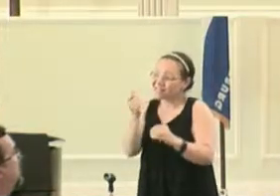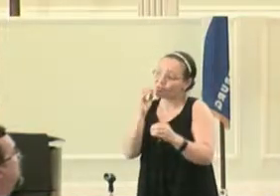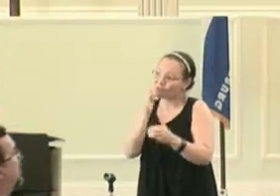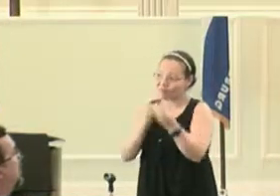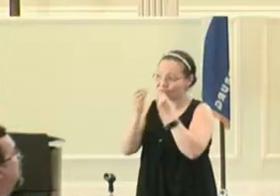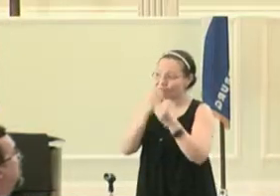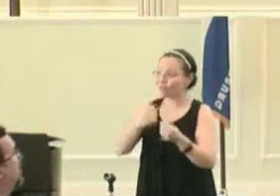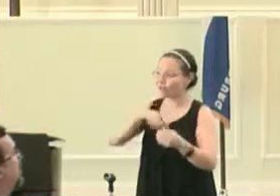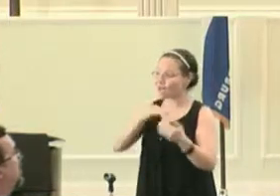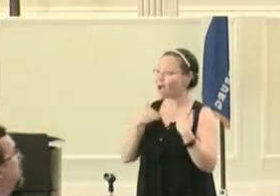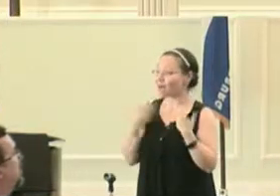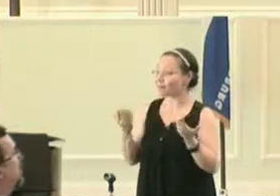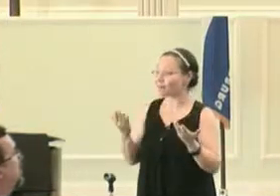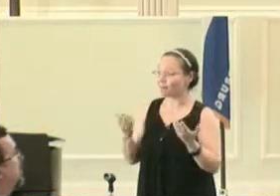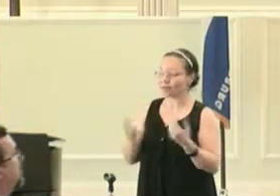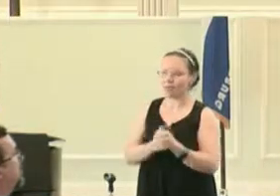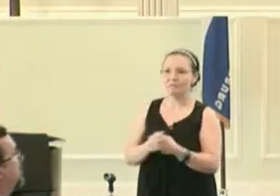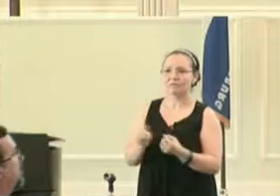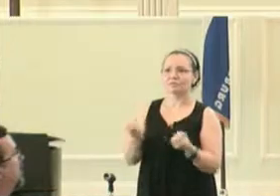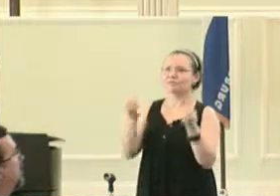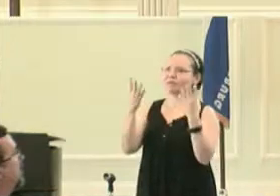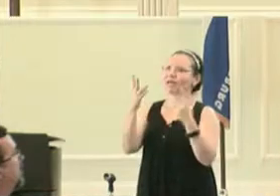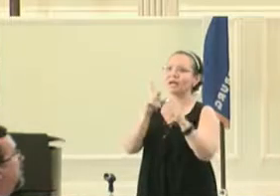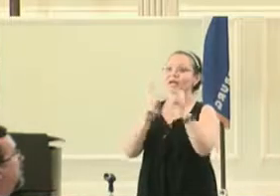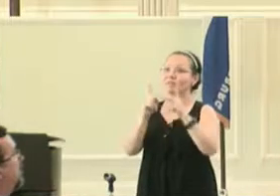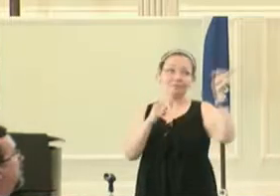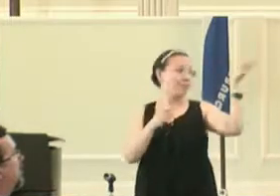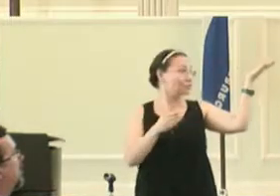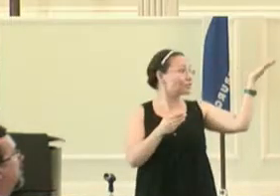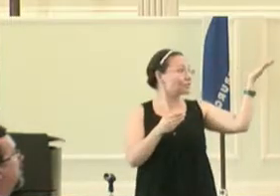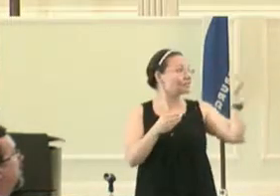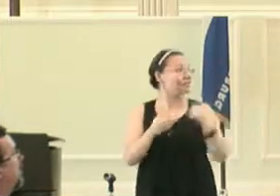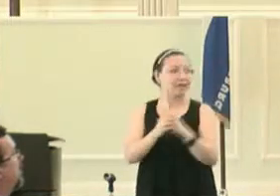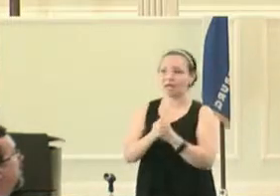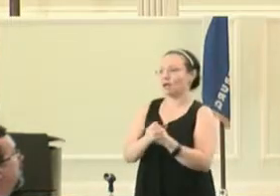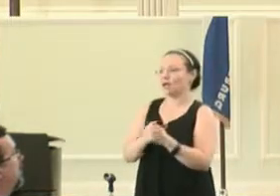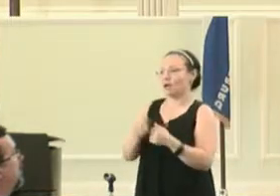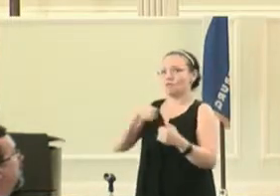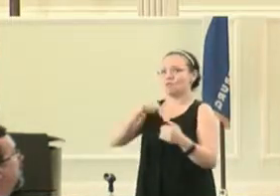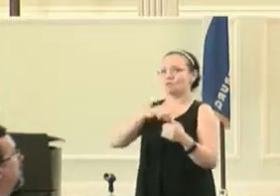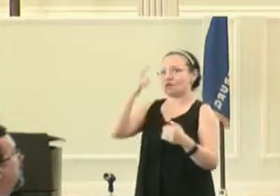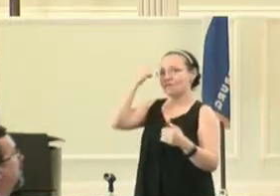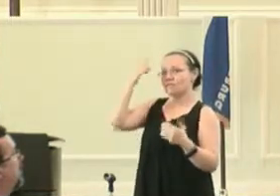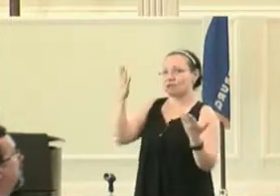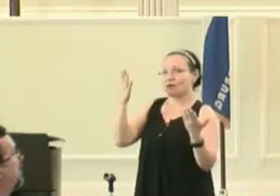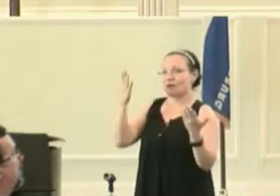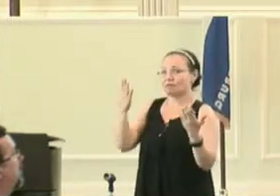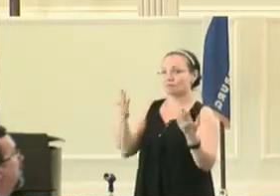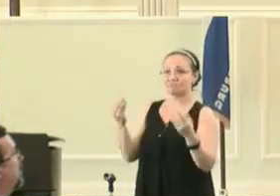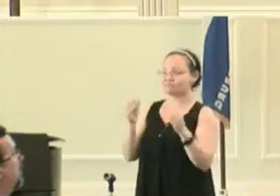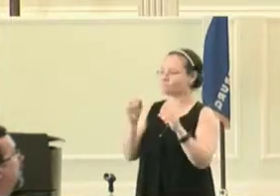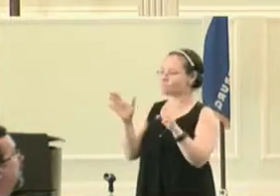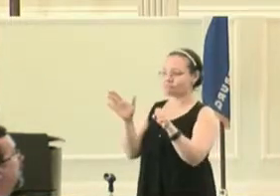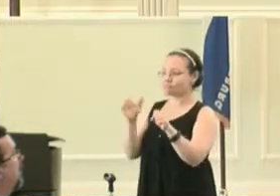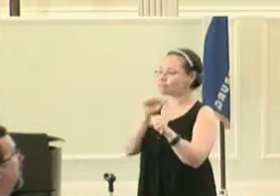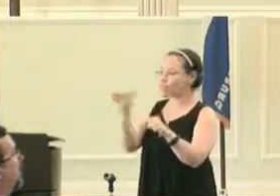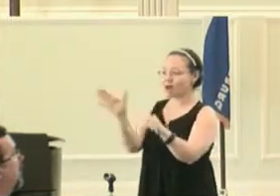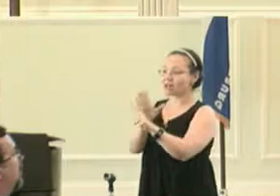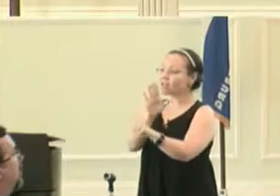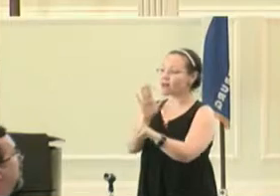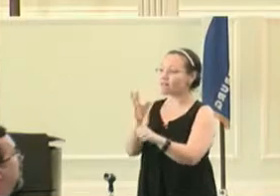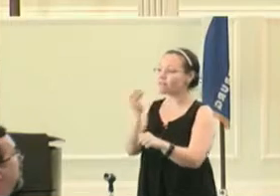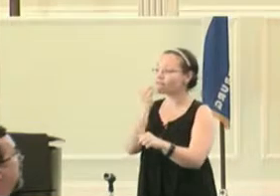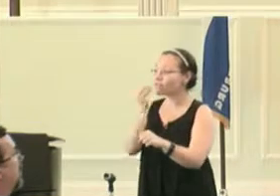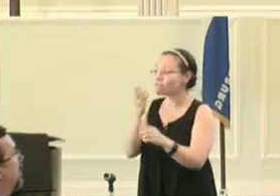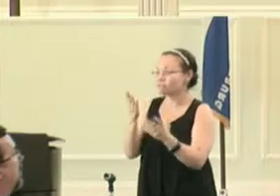people. And when we got there, there were so many, we thought, we knew for sure we were going to run out of food. But we